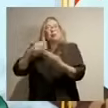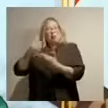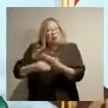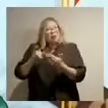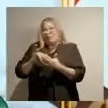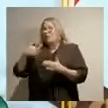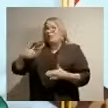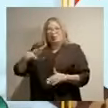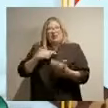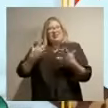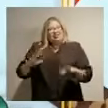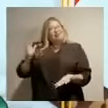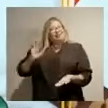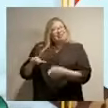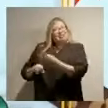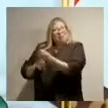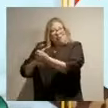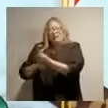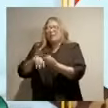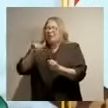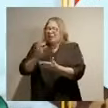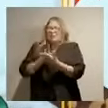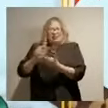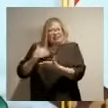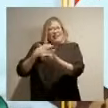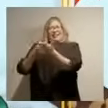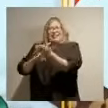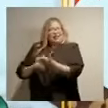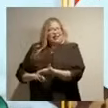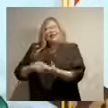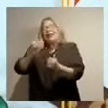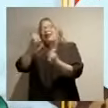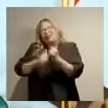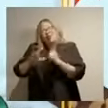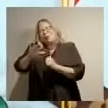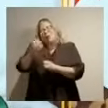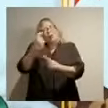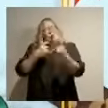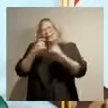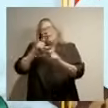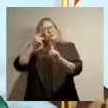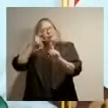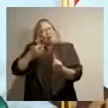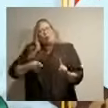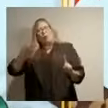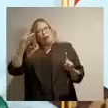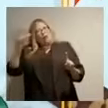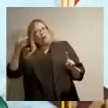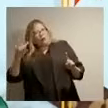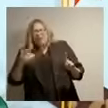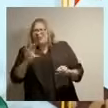supported. Again, these are budgets I signed. What is out here? Every question you're asking is spot on. Why this? Well,